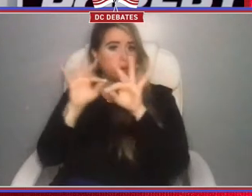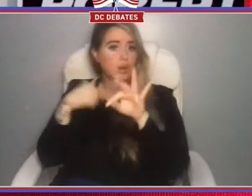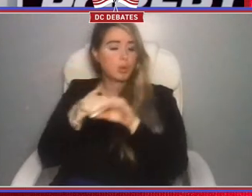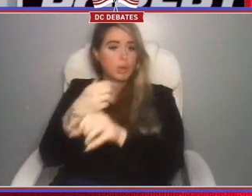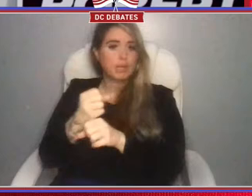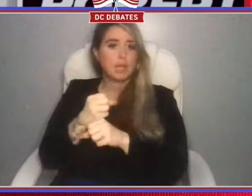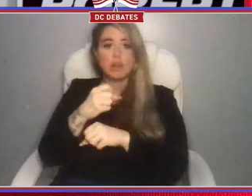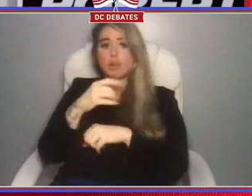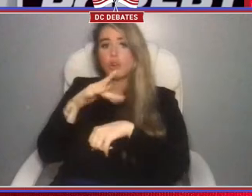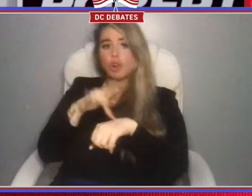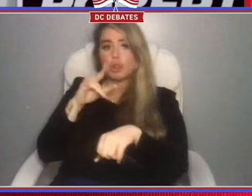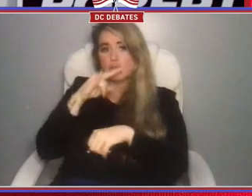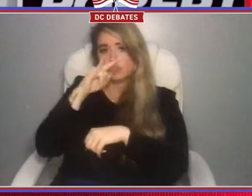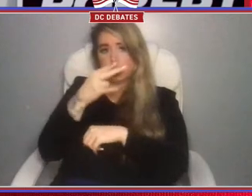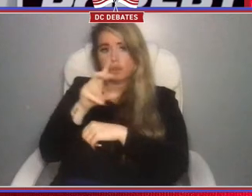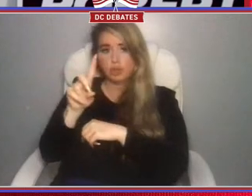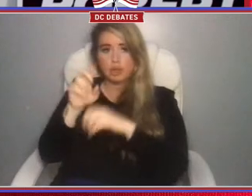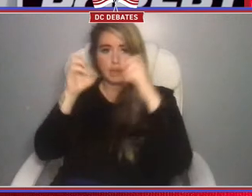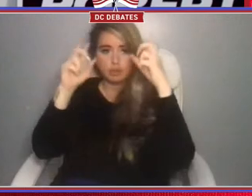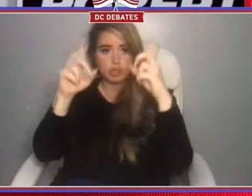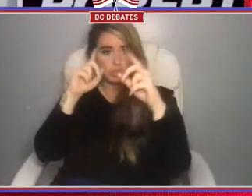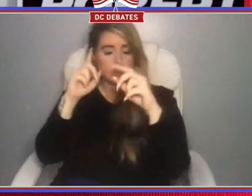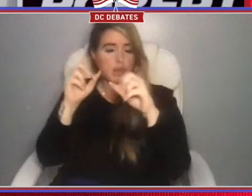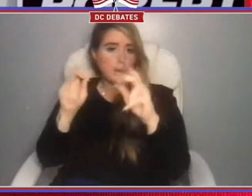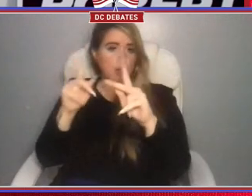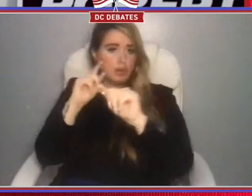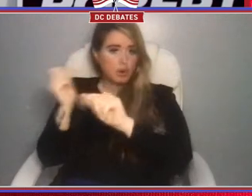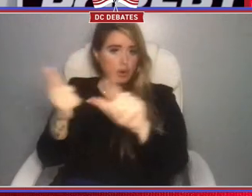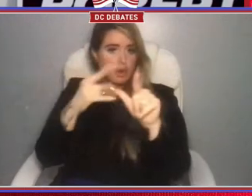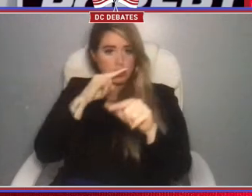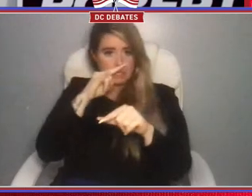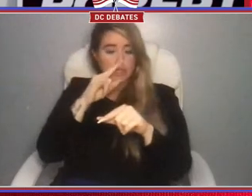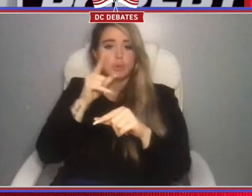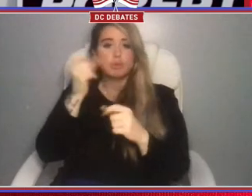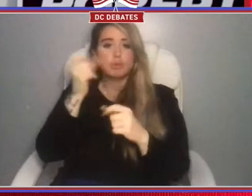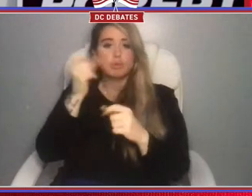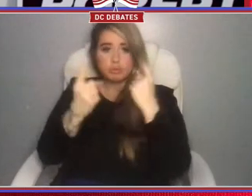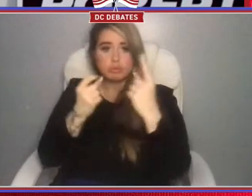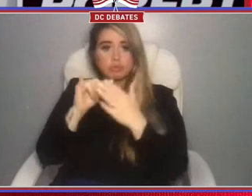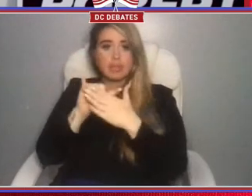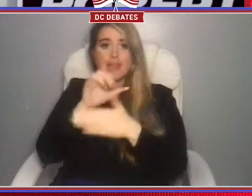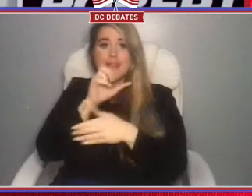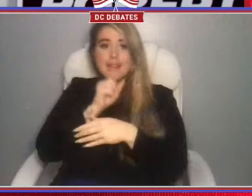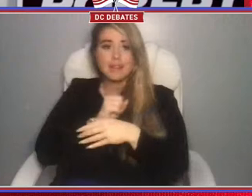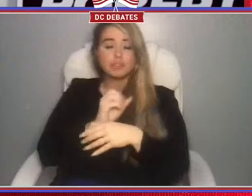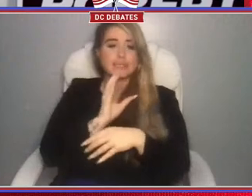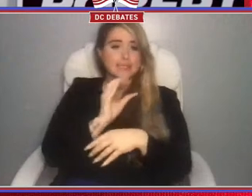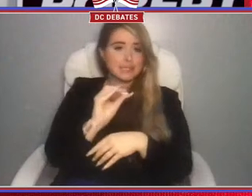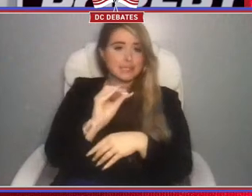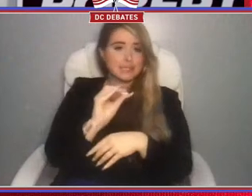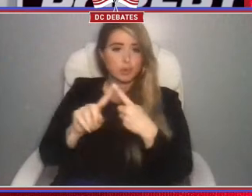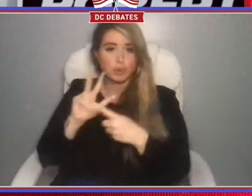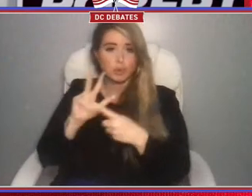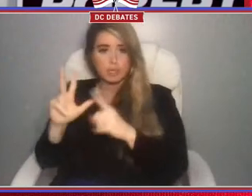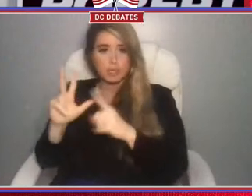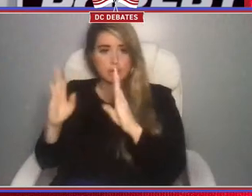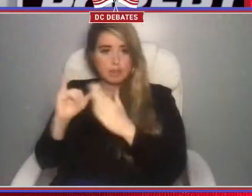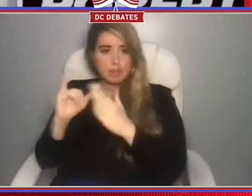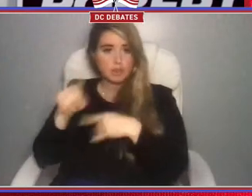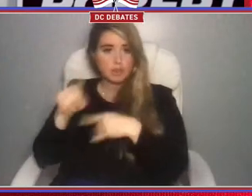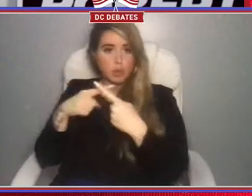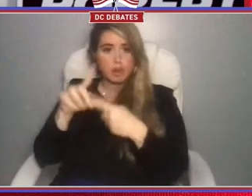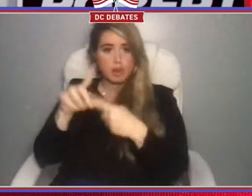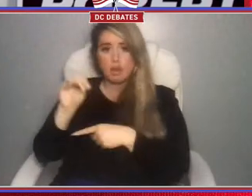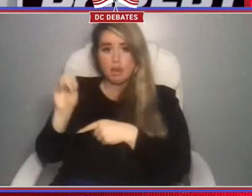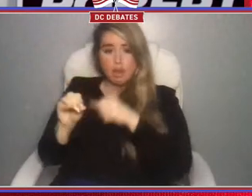education opportunities for all of our children, understanding that in ages from birth to three-year-olds is when 80% of core